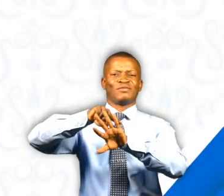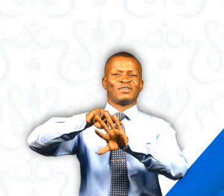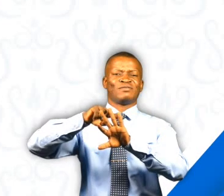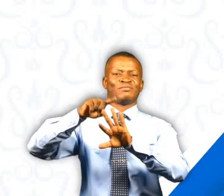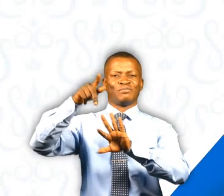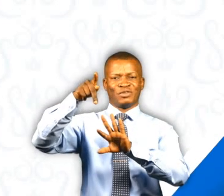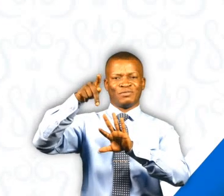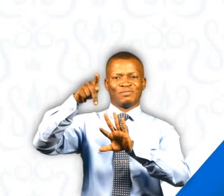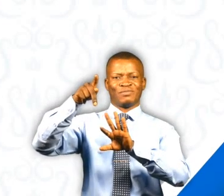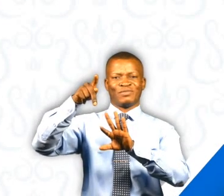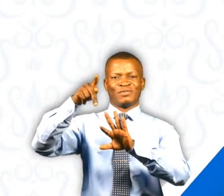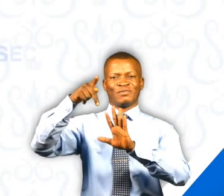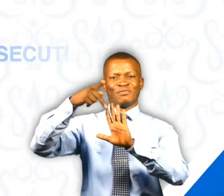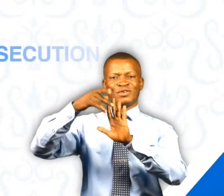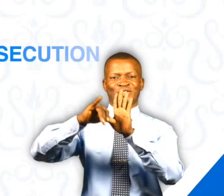policy,